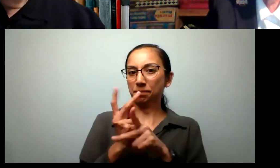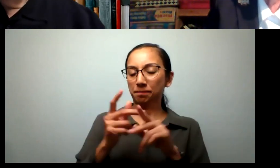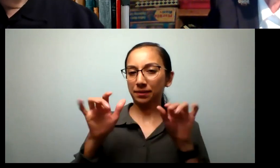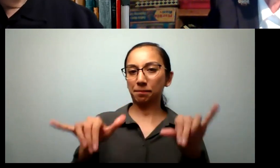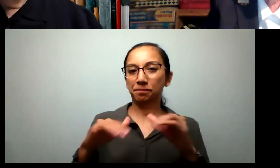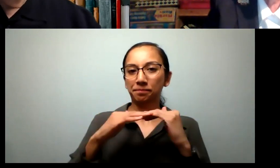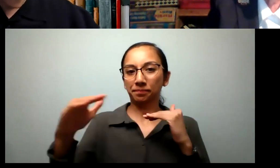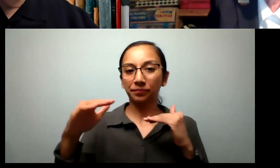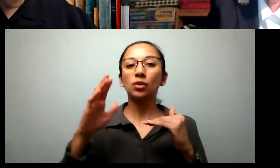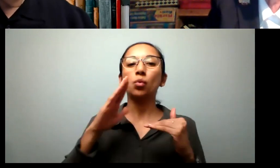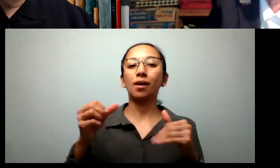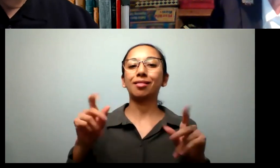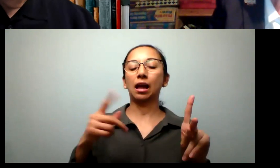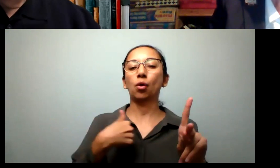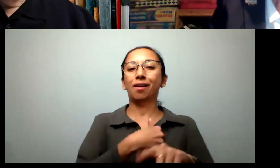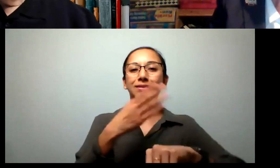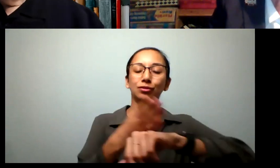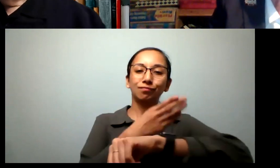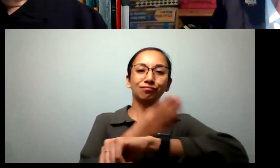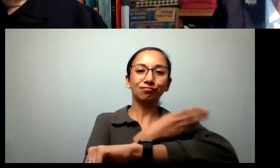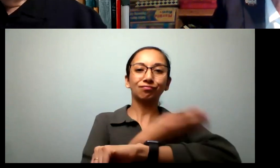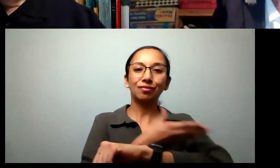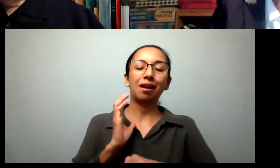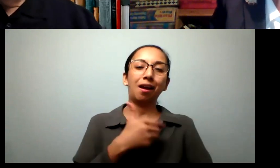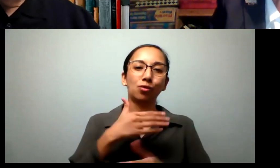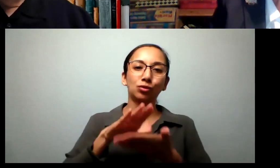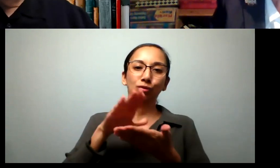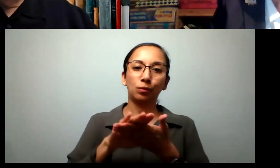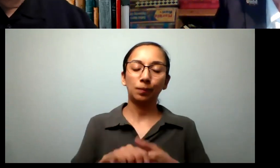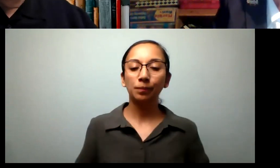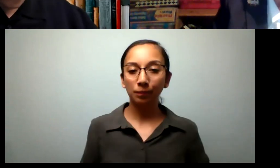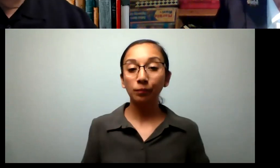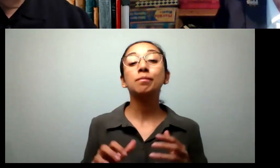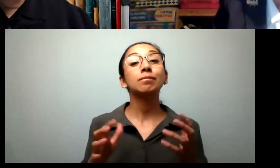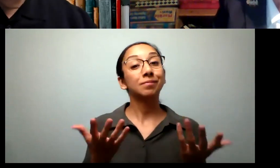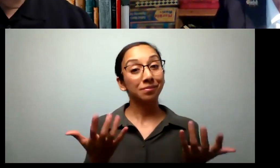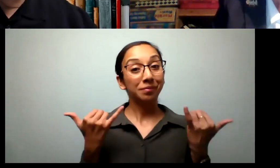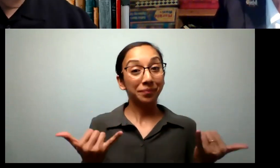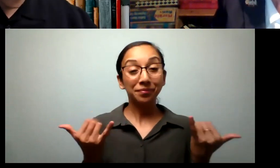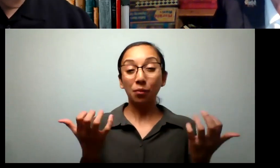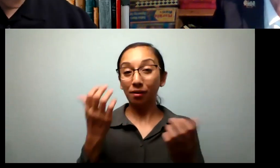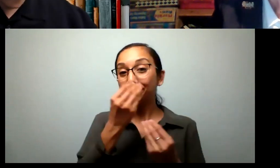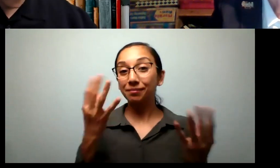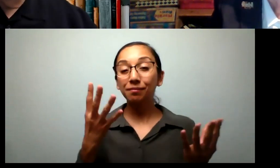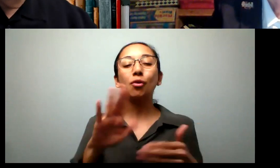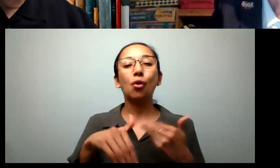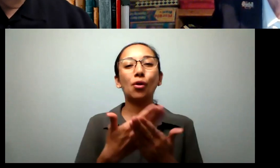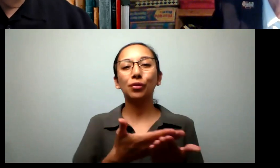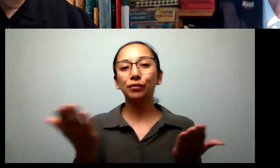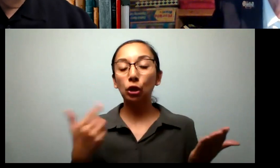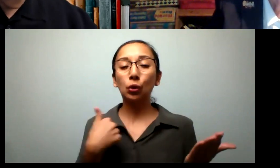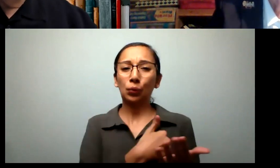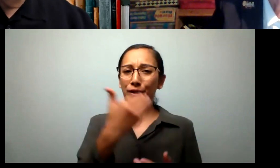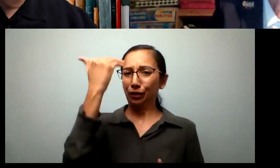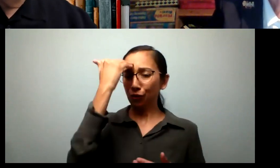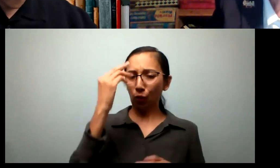to continue modernizing our schools. Mostly, I want to say to all of you, we know how hard